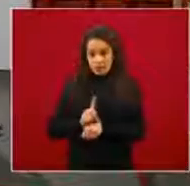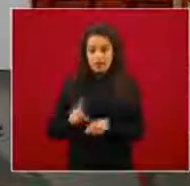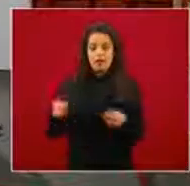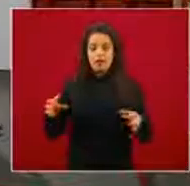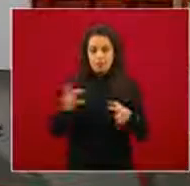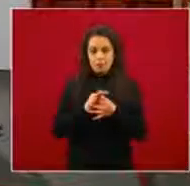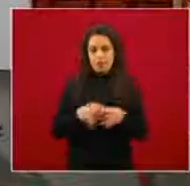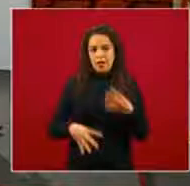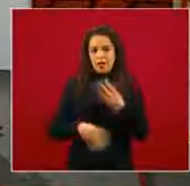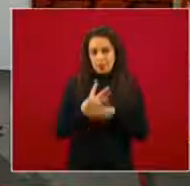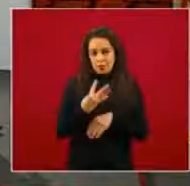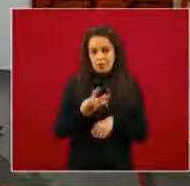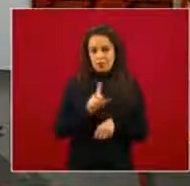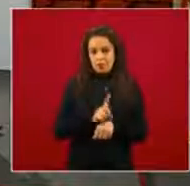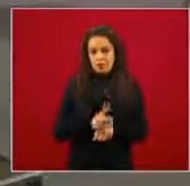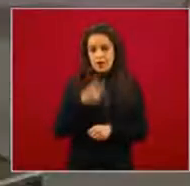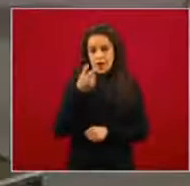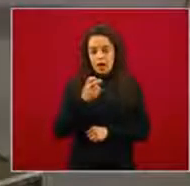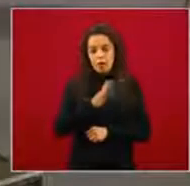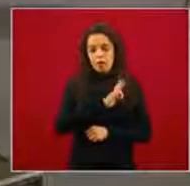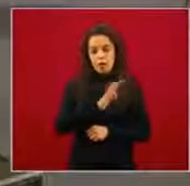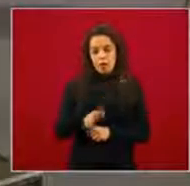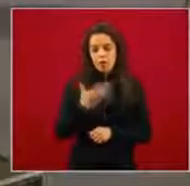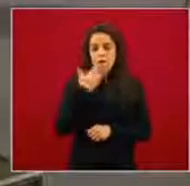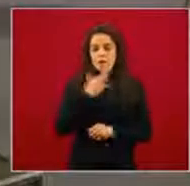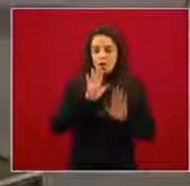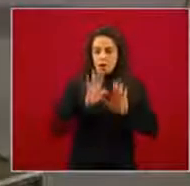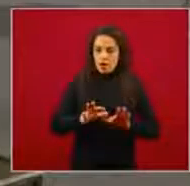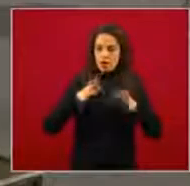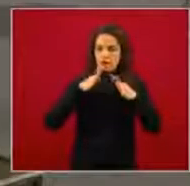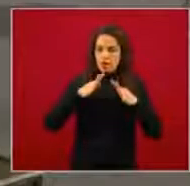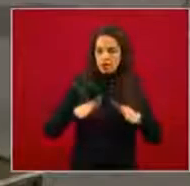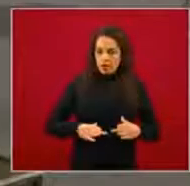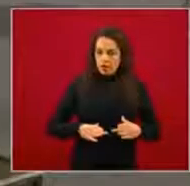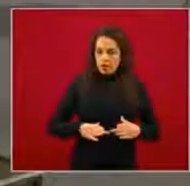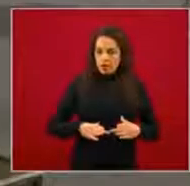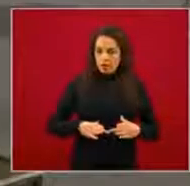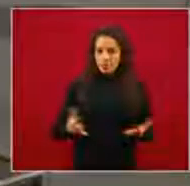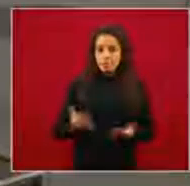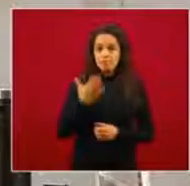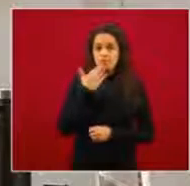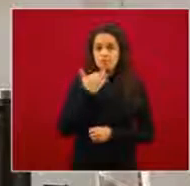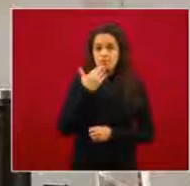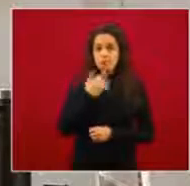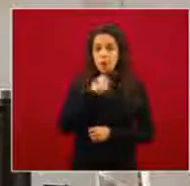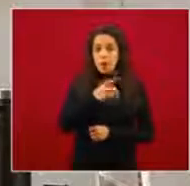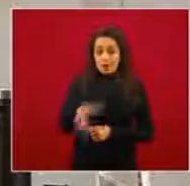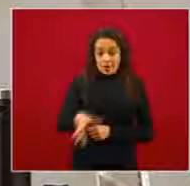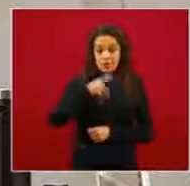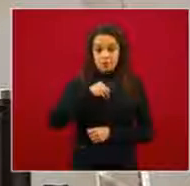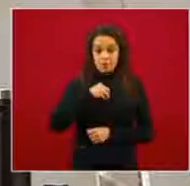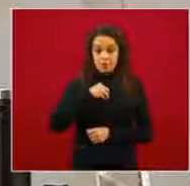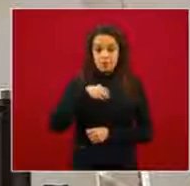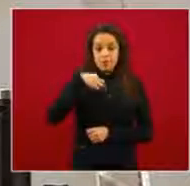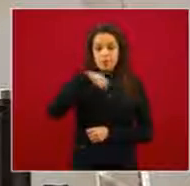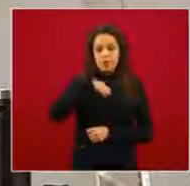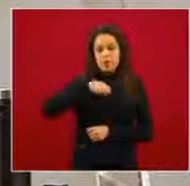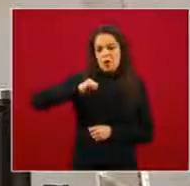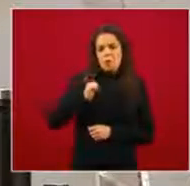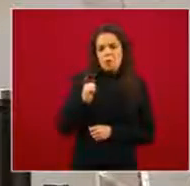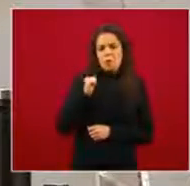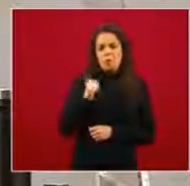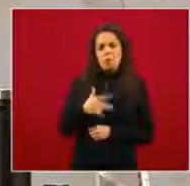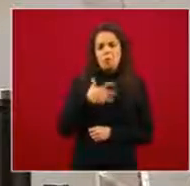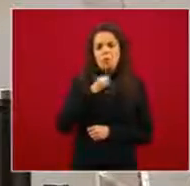the time frame where we could be sure that there's no case, spreading